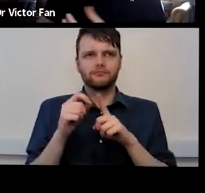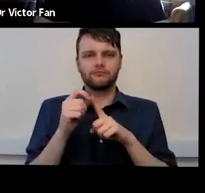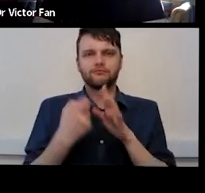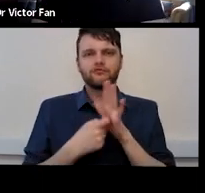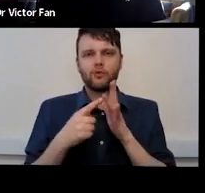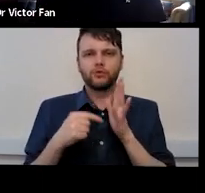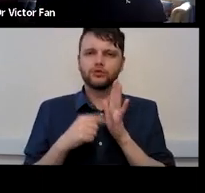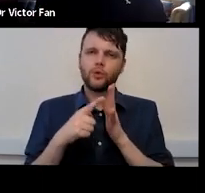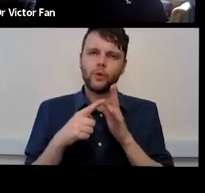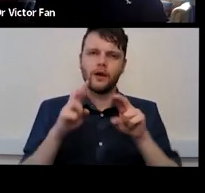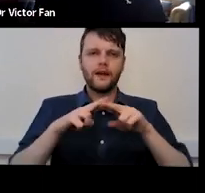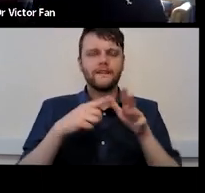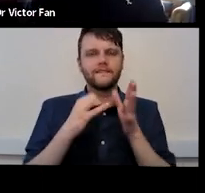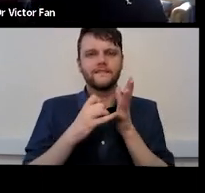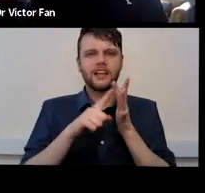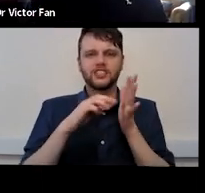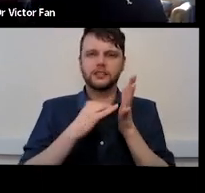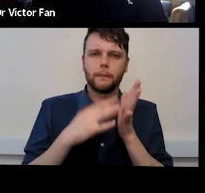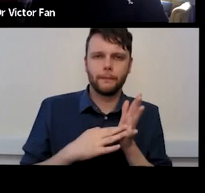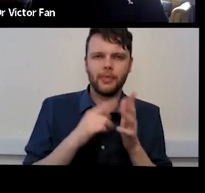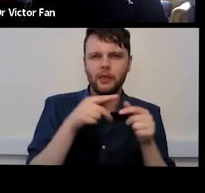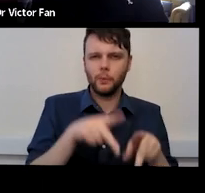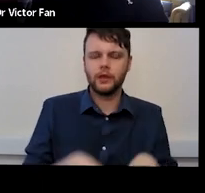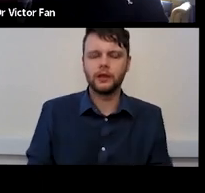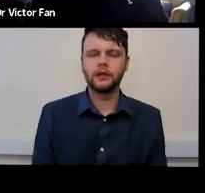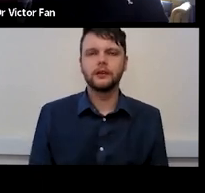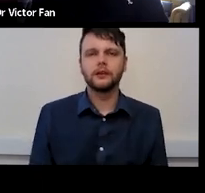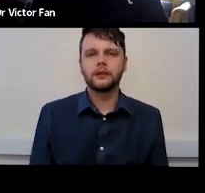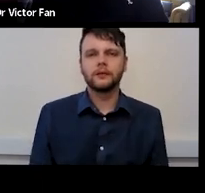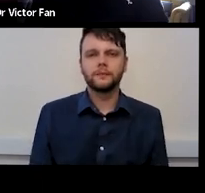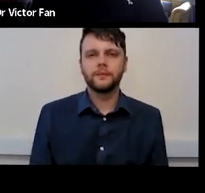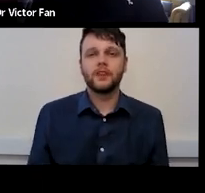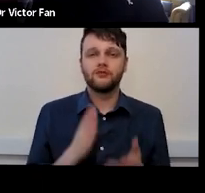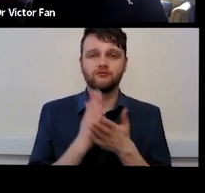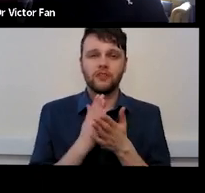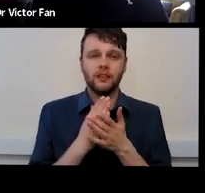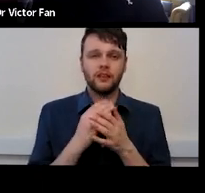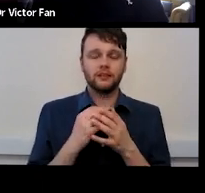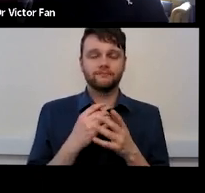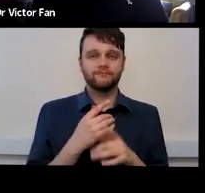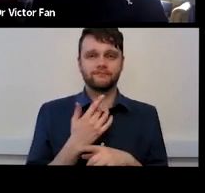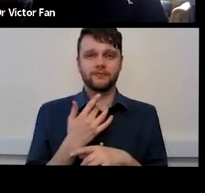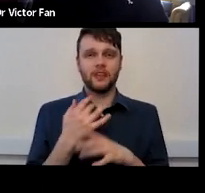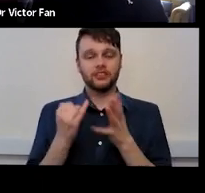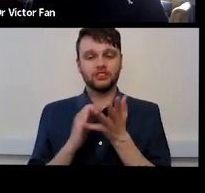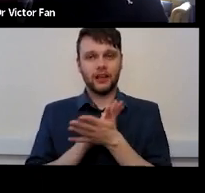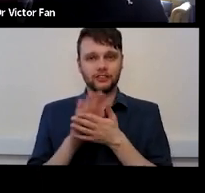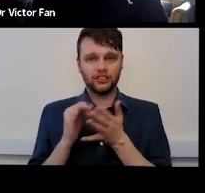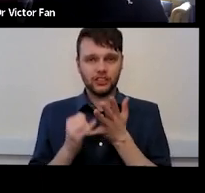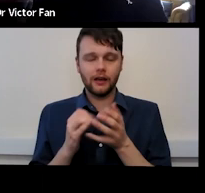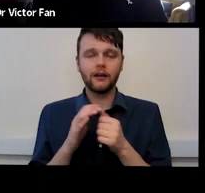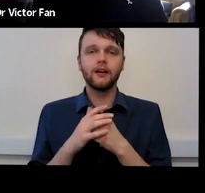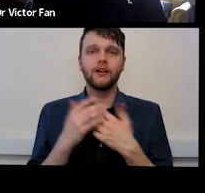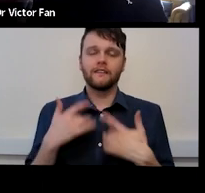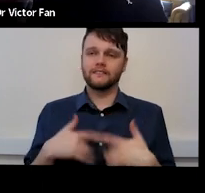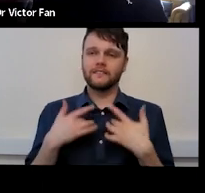proto-fascism in that sense. And as a matter of fact, Chiang Kai-shek would consider himself much